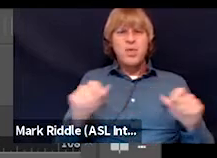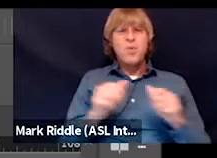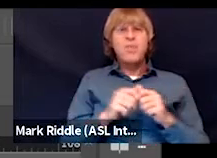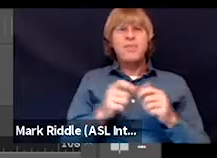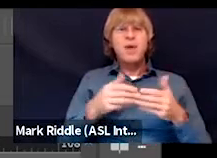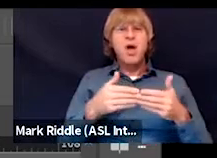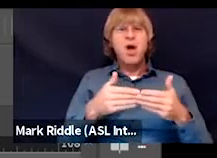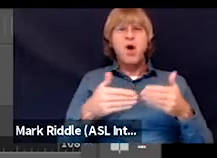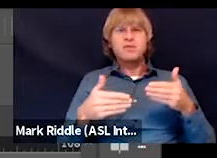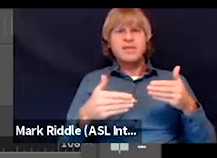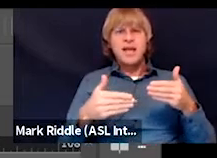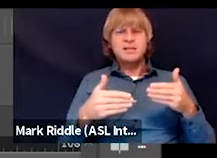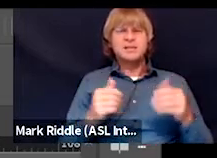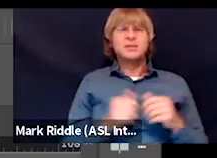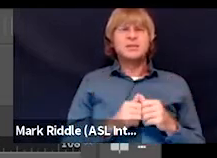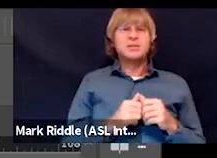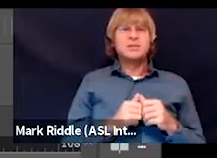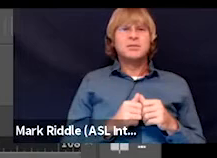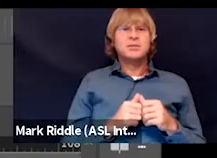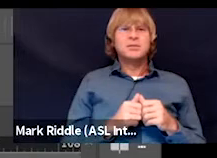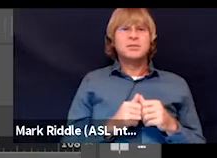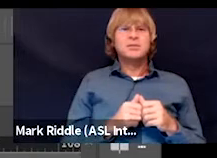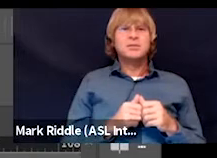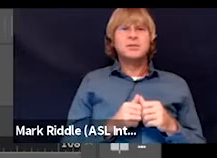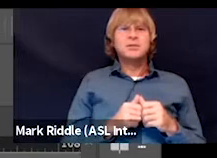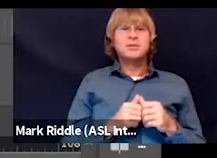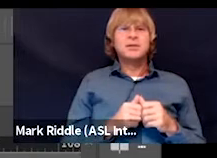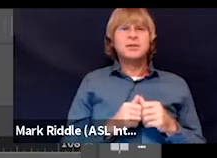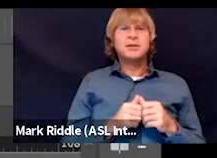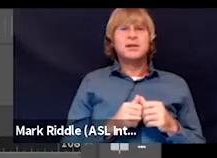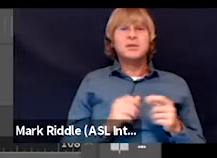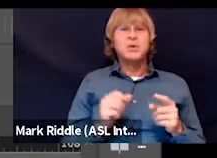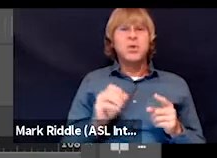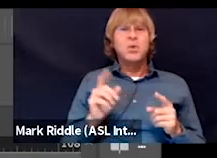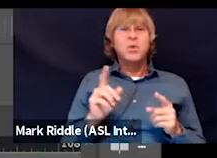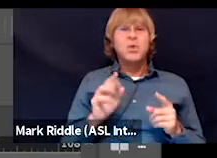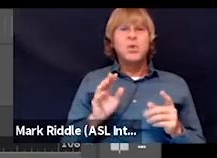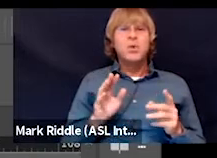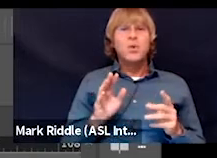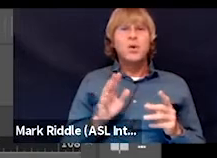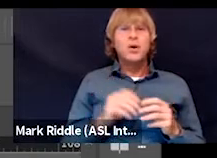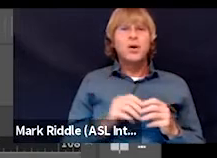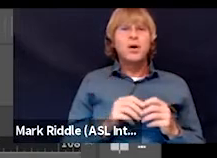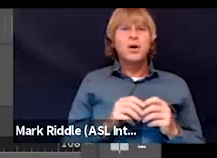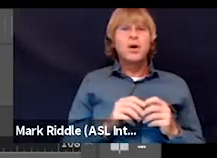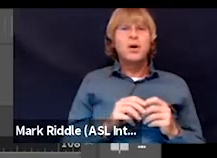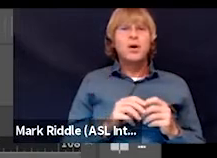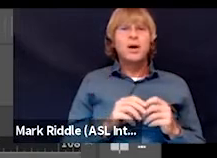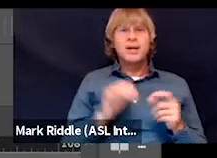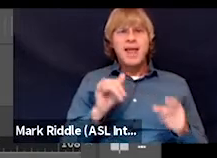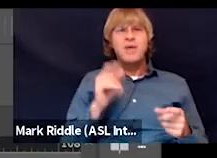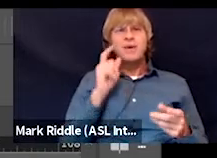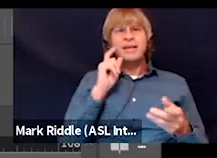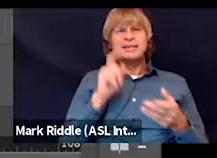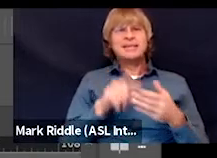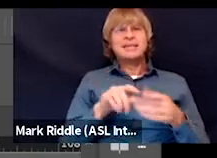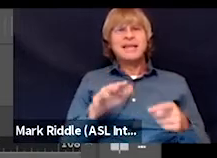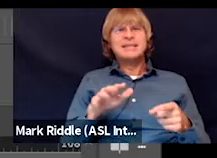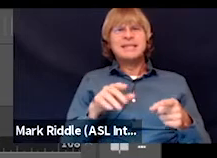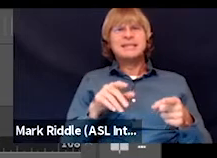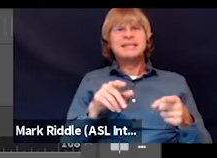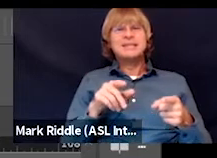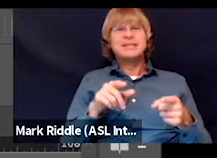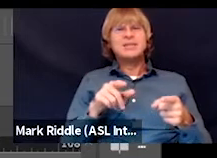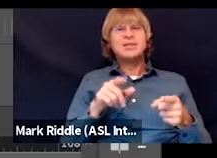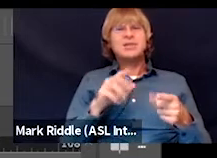offset. And it's like, okay, I can't see that. So let me say, okay. So now you can kind of see it's